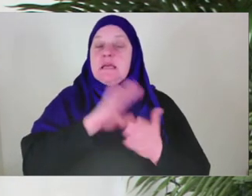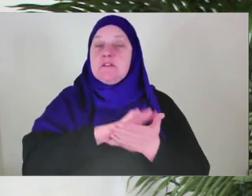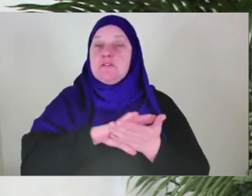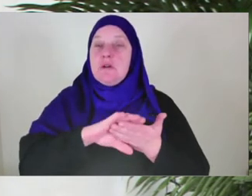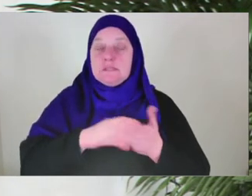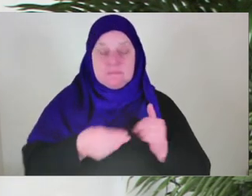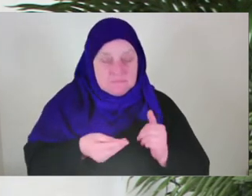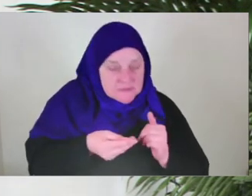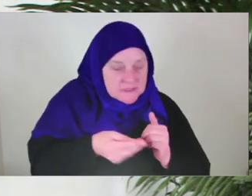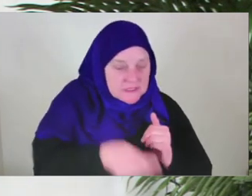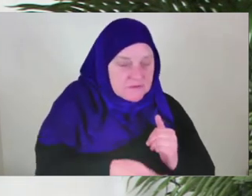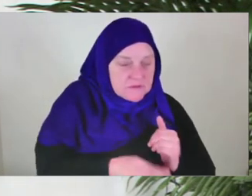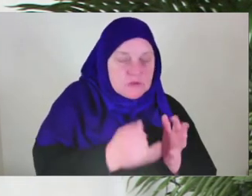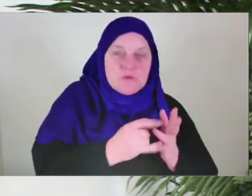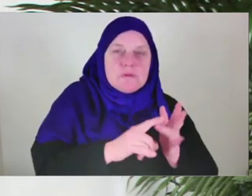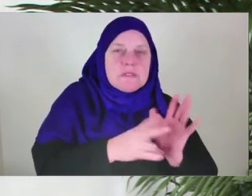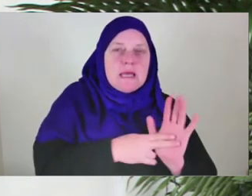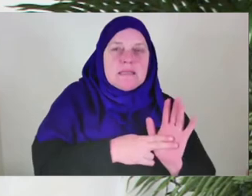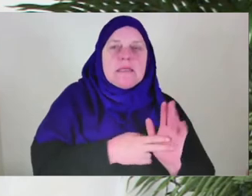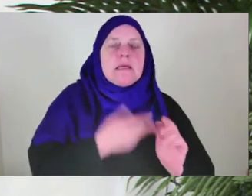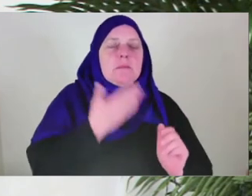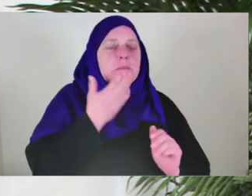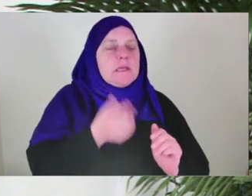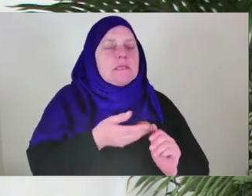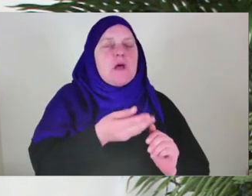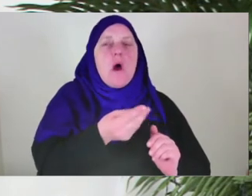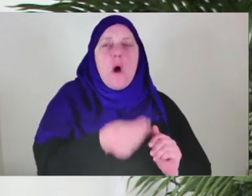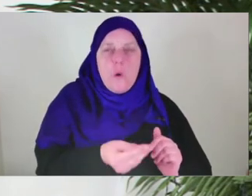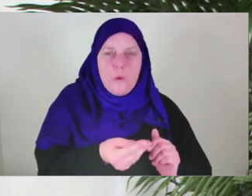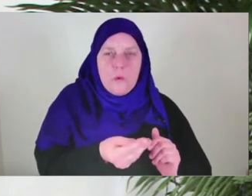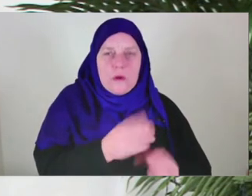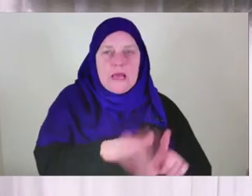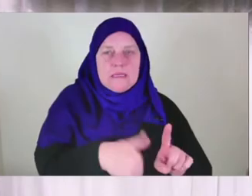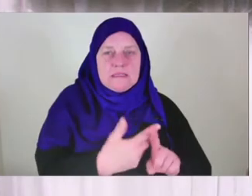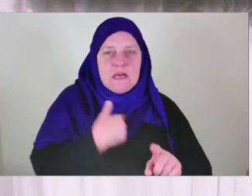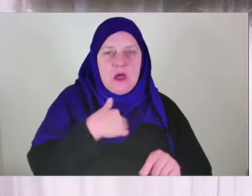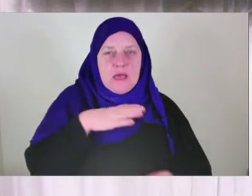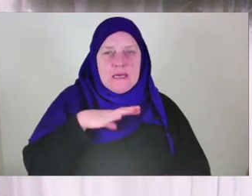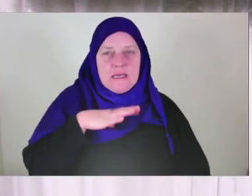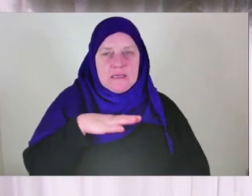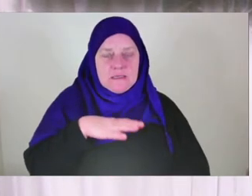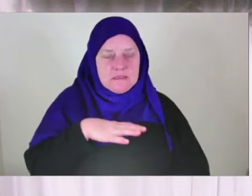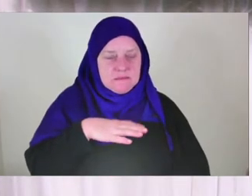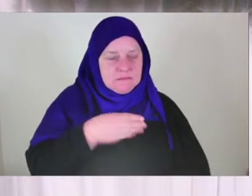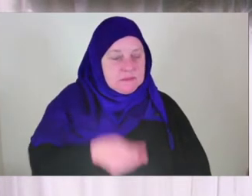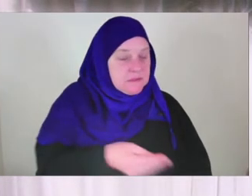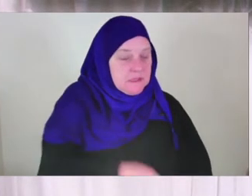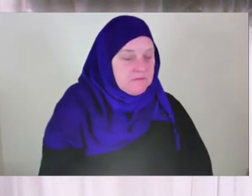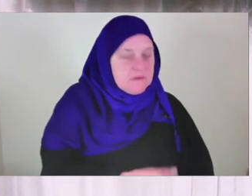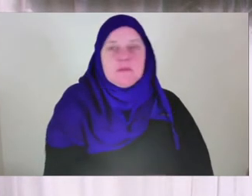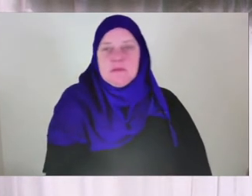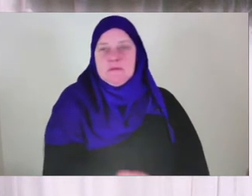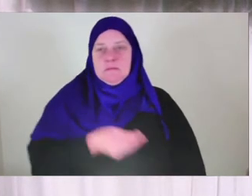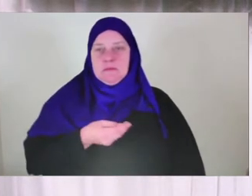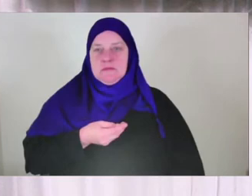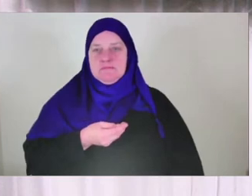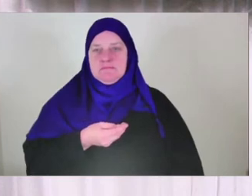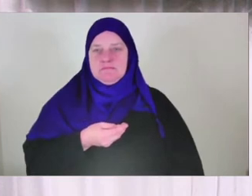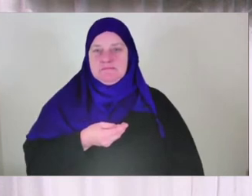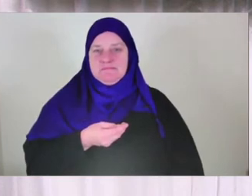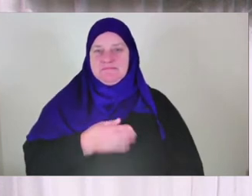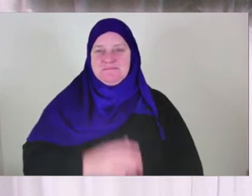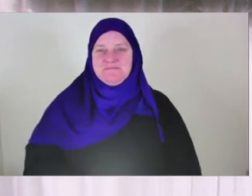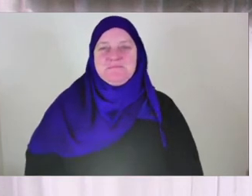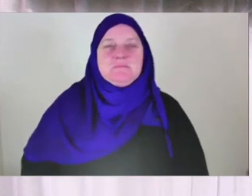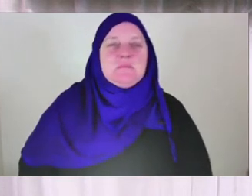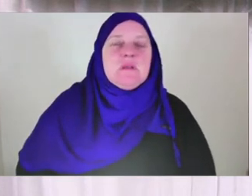Here's your sustenance. Let me give you your sustenance, but what's left, I want some portion of it back. Yeah, but the problem is